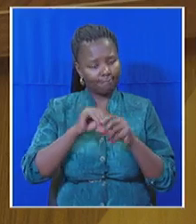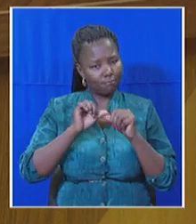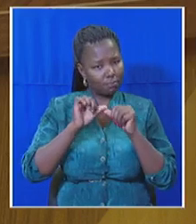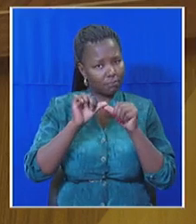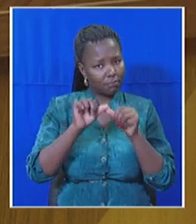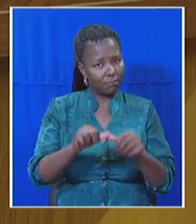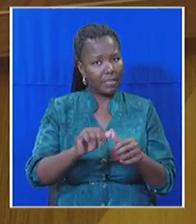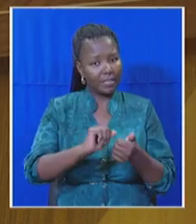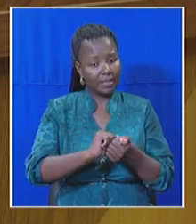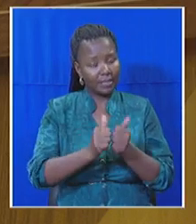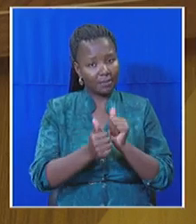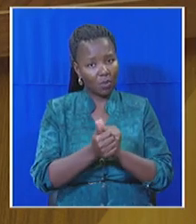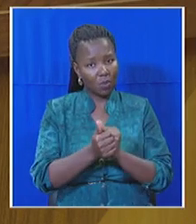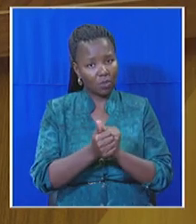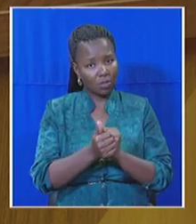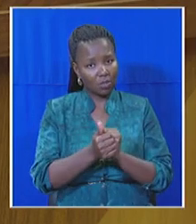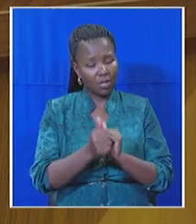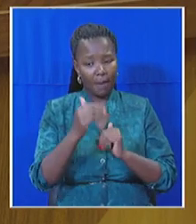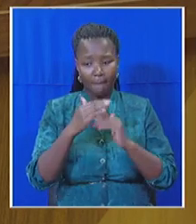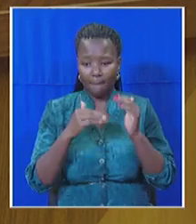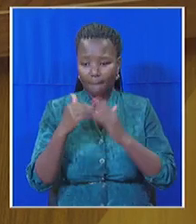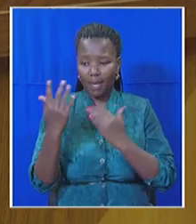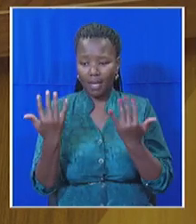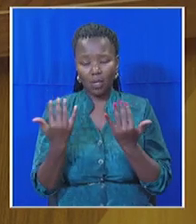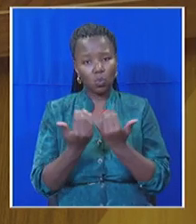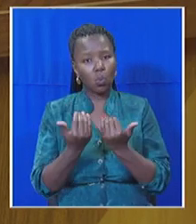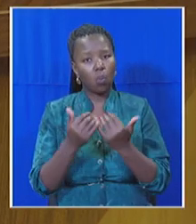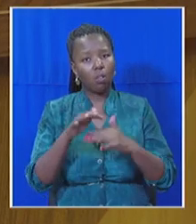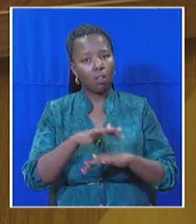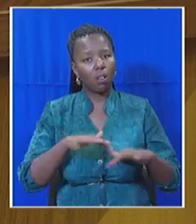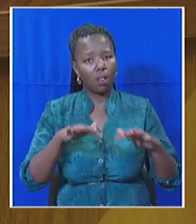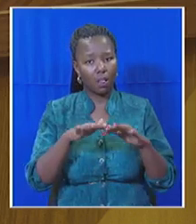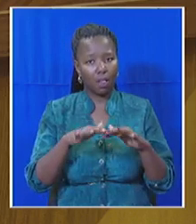sport infrastructure at schools. It